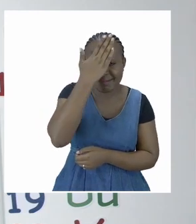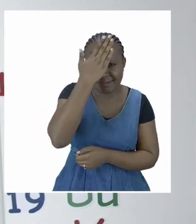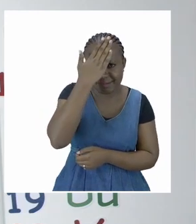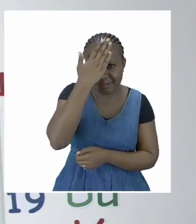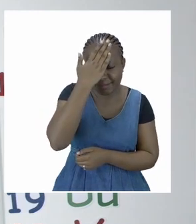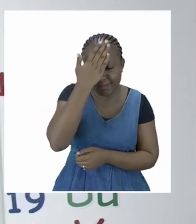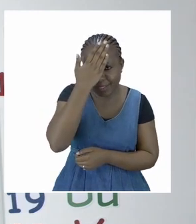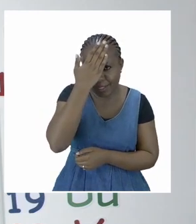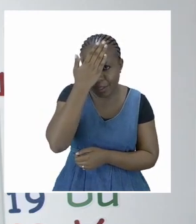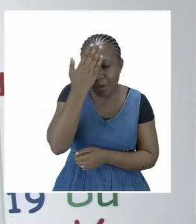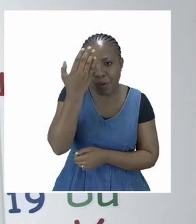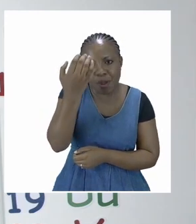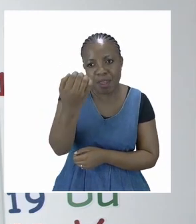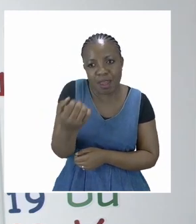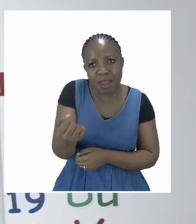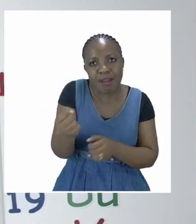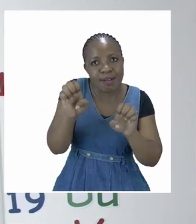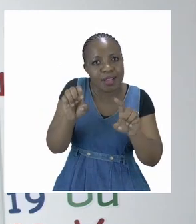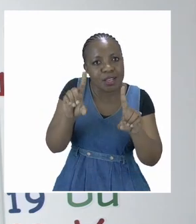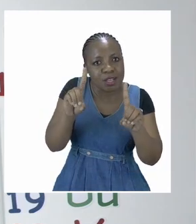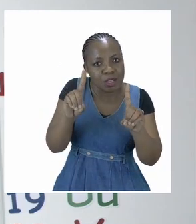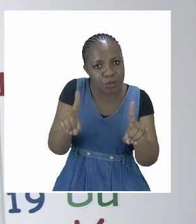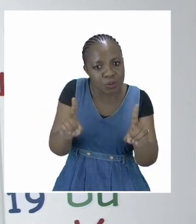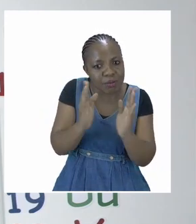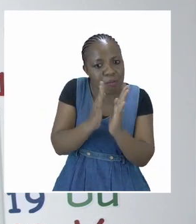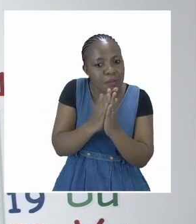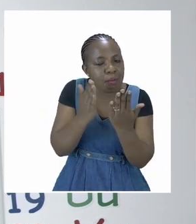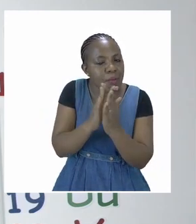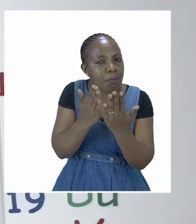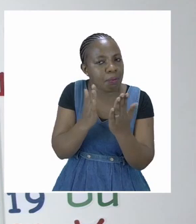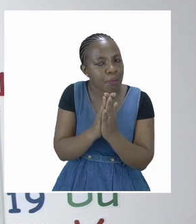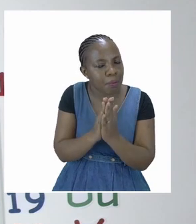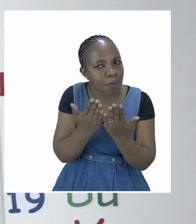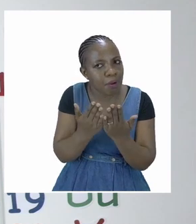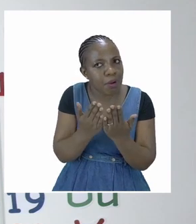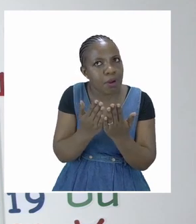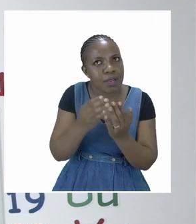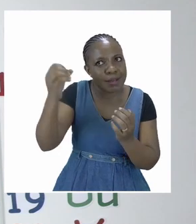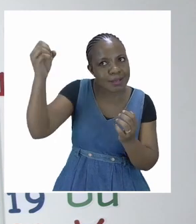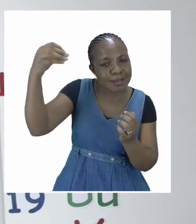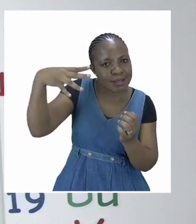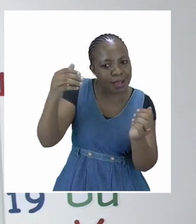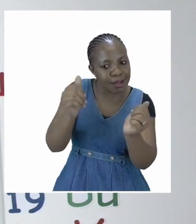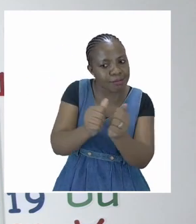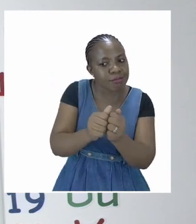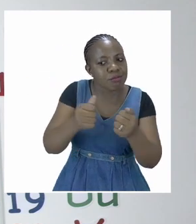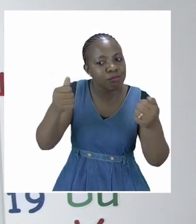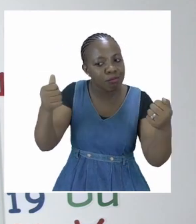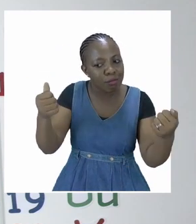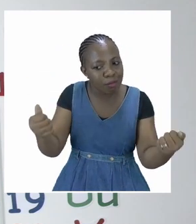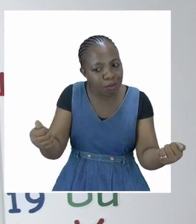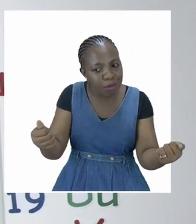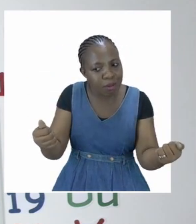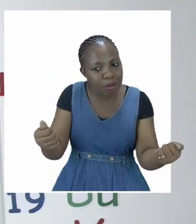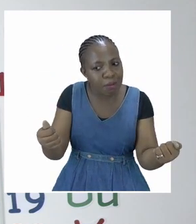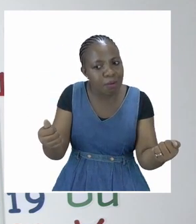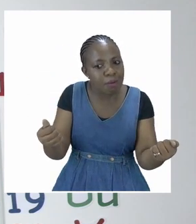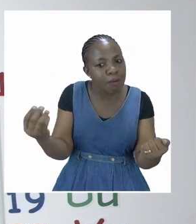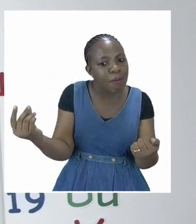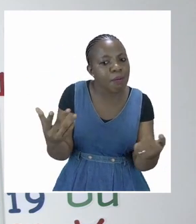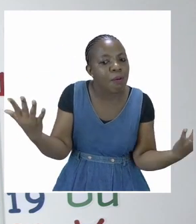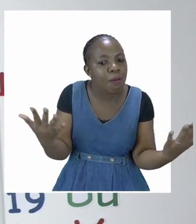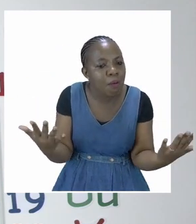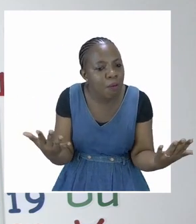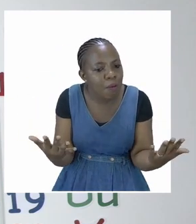booklet in our daily newspaper, street sales, or at your school every Monday